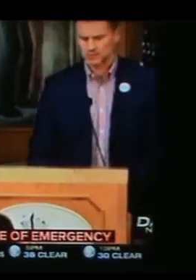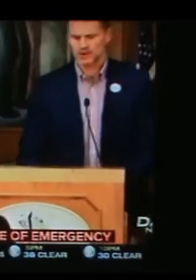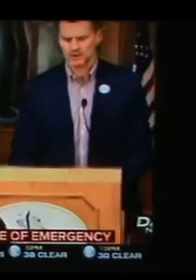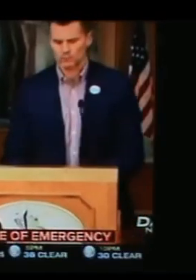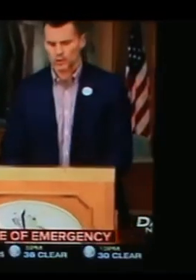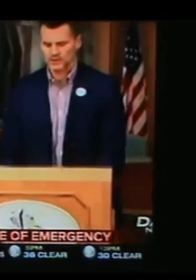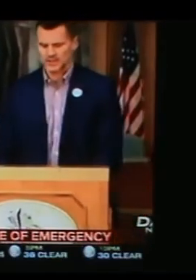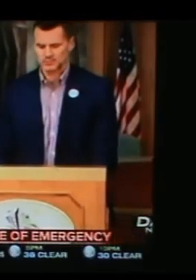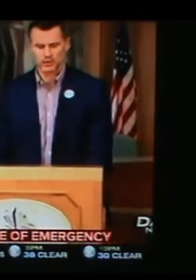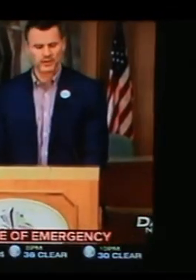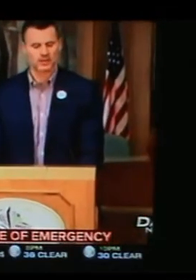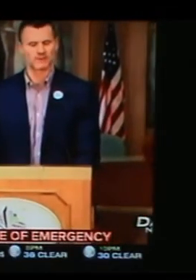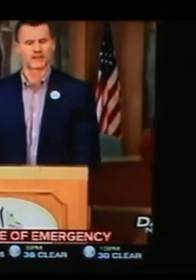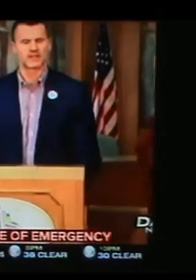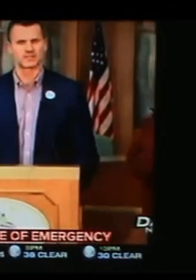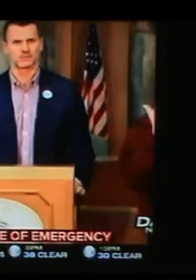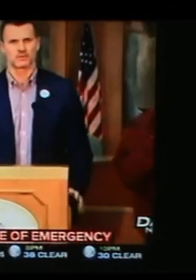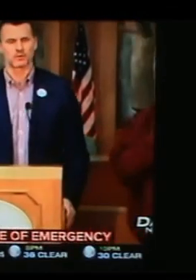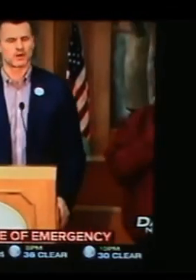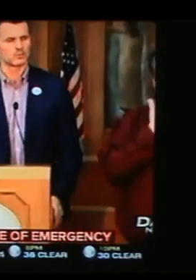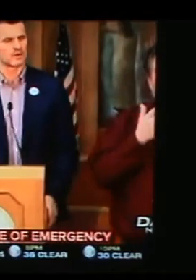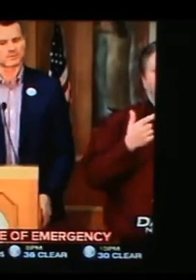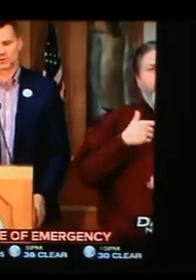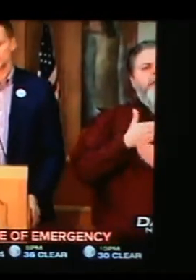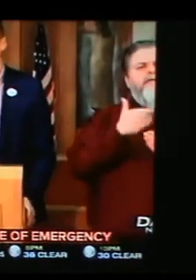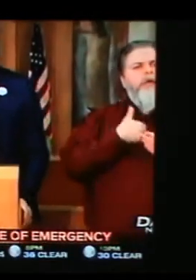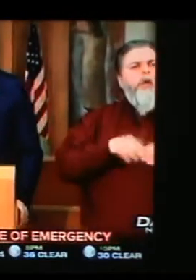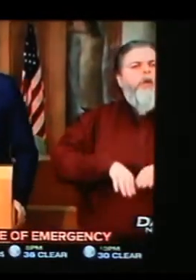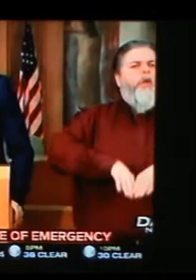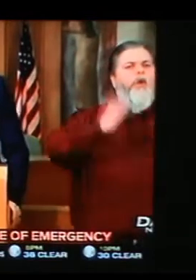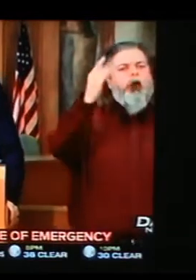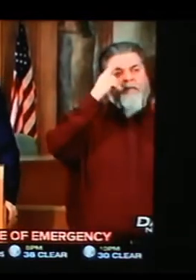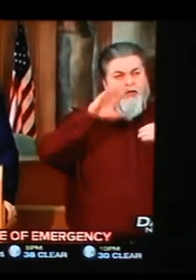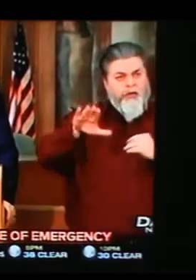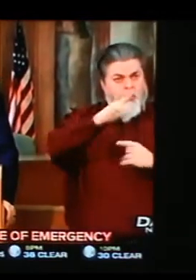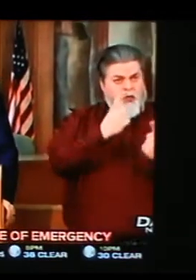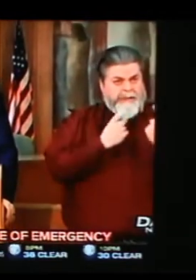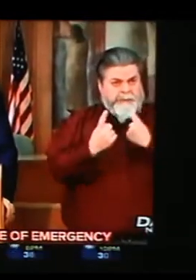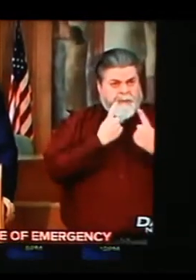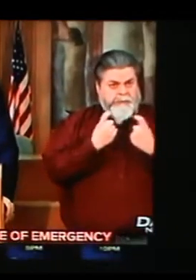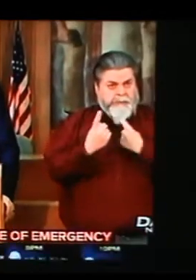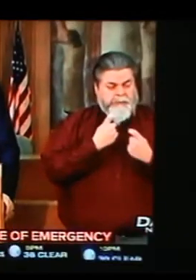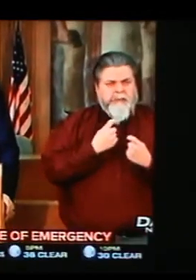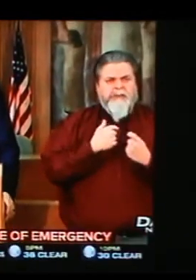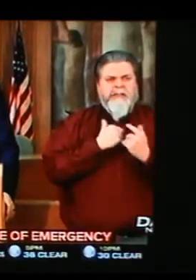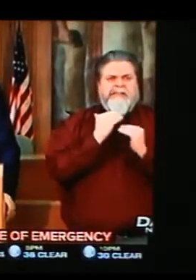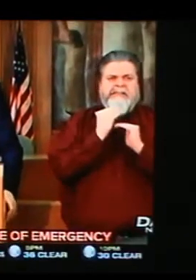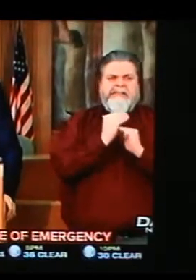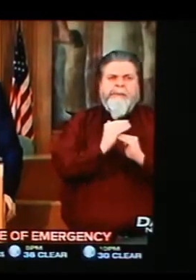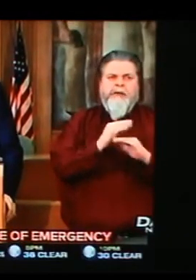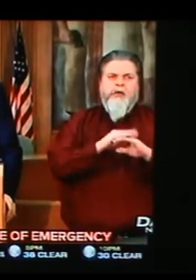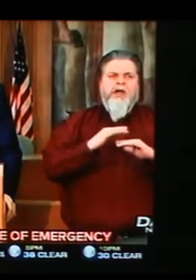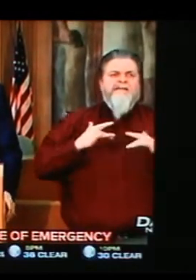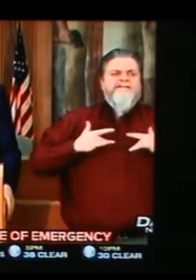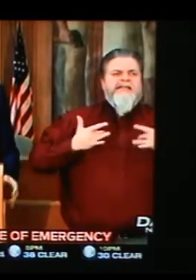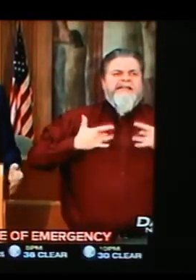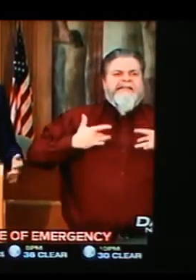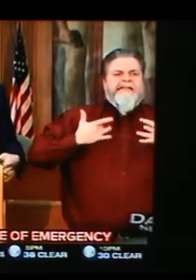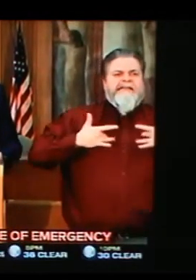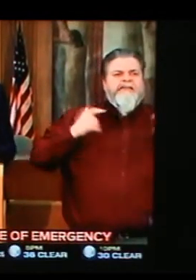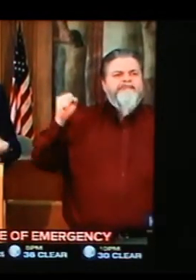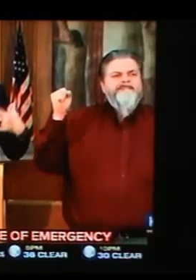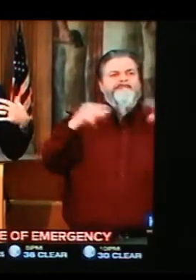I just want one last point of clarification before we open up to questions. You know, a limit on events and saying